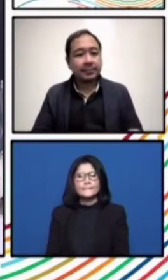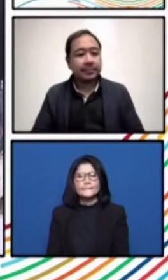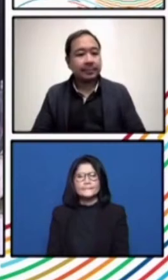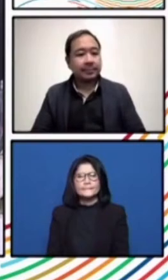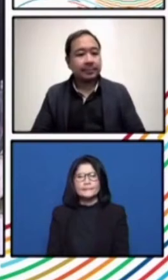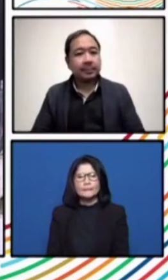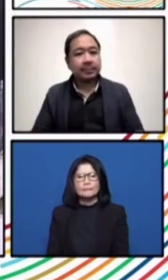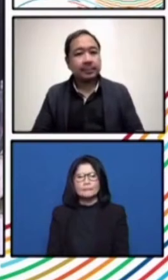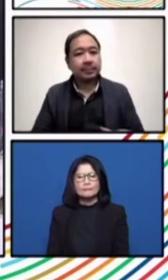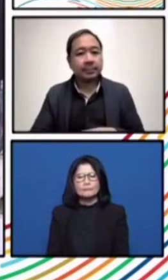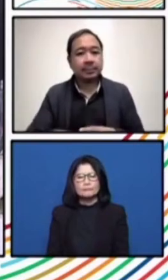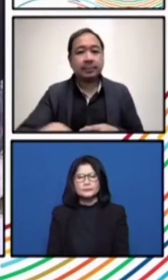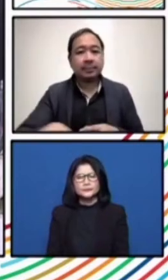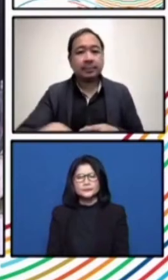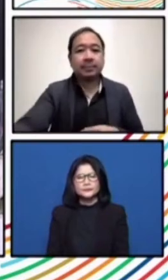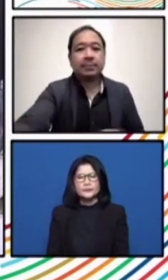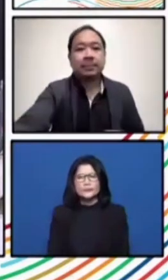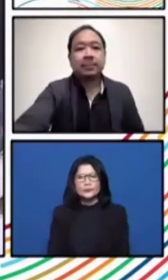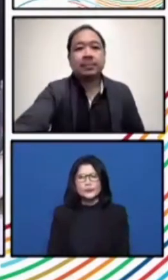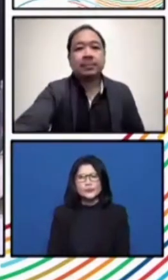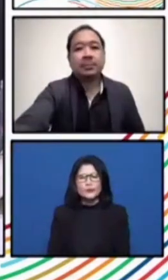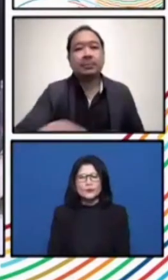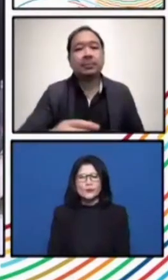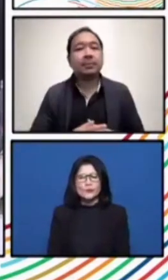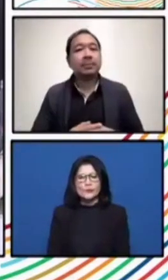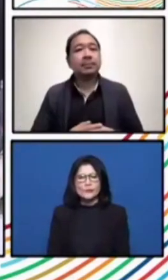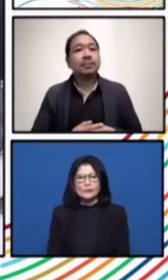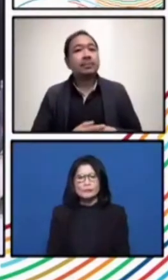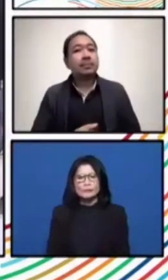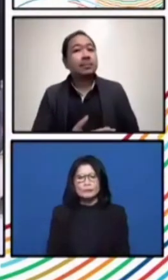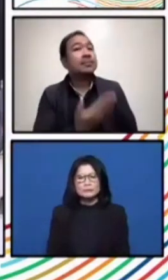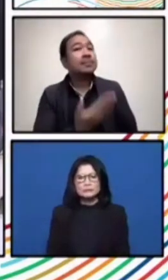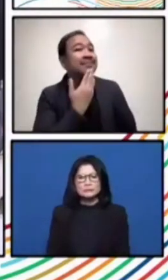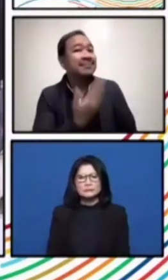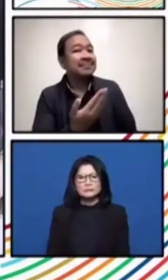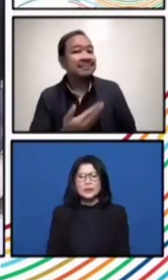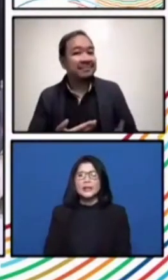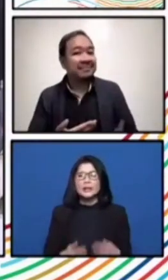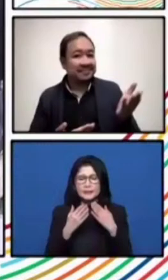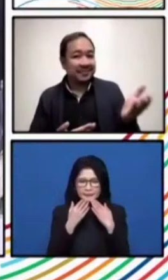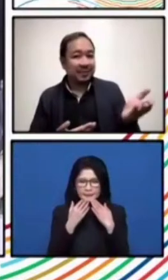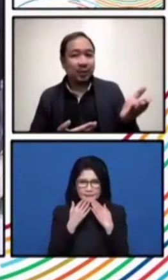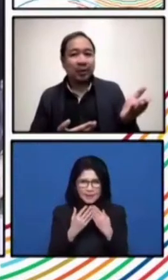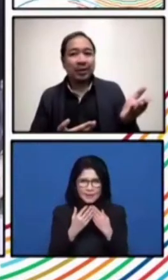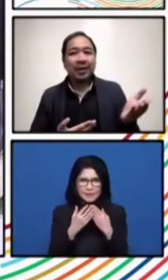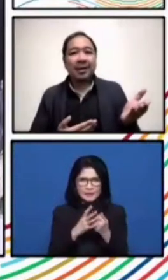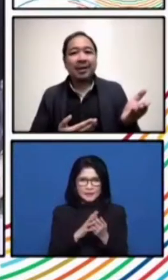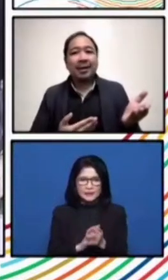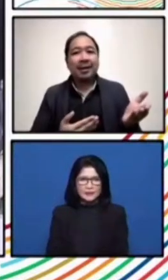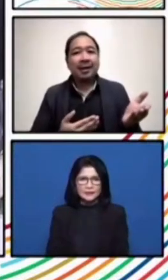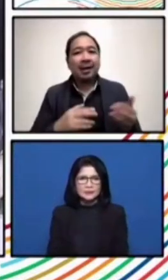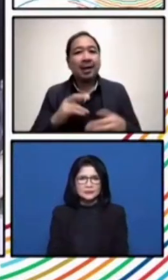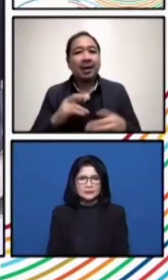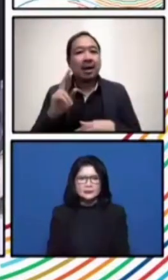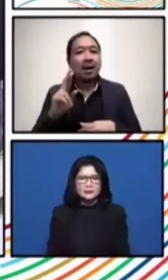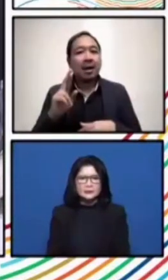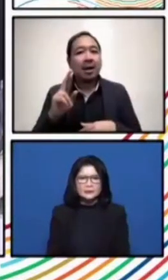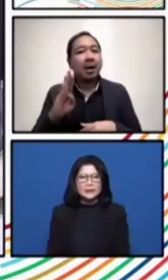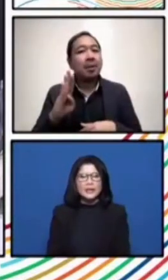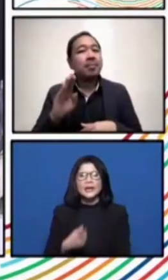thank you so very much Miss Baba and the panelists for the very informative and inspiring panel